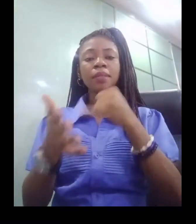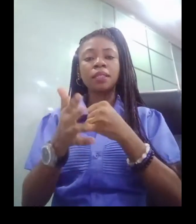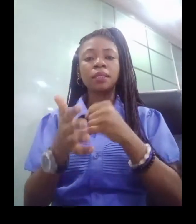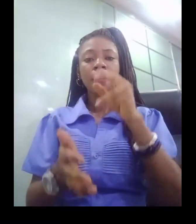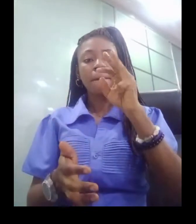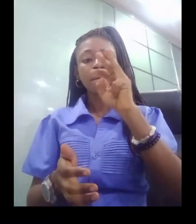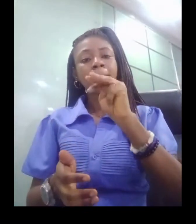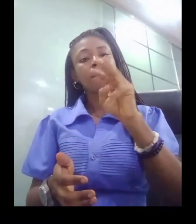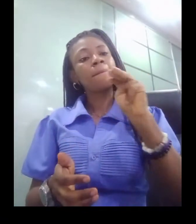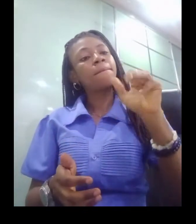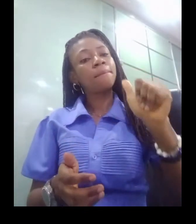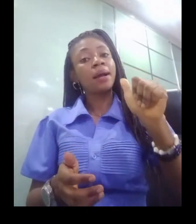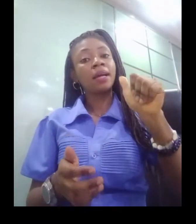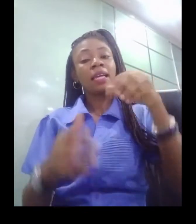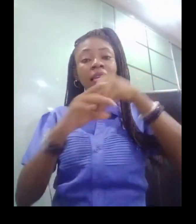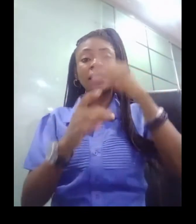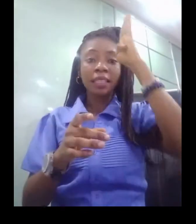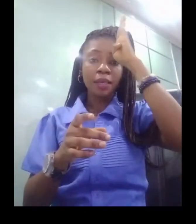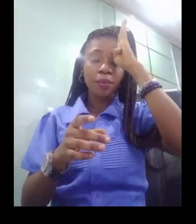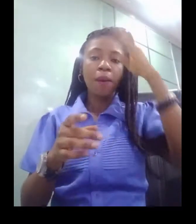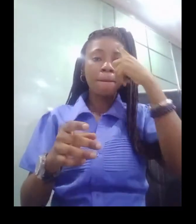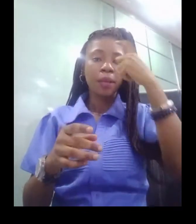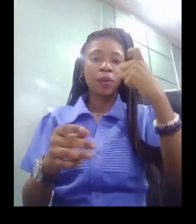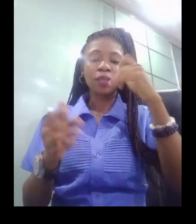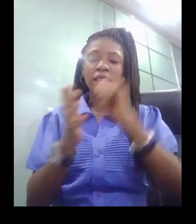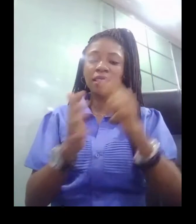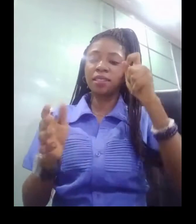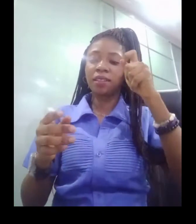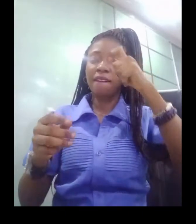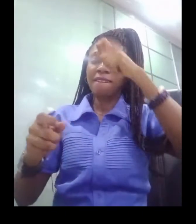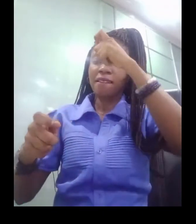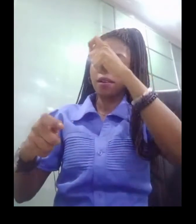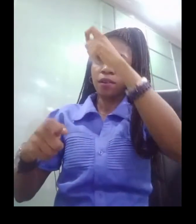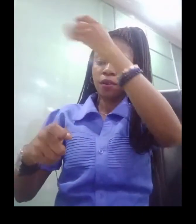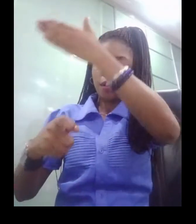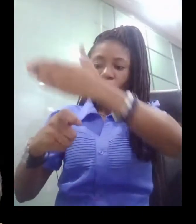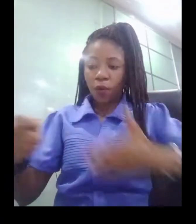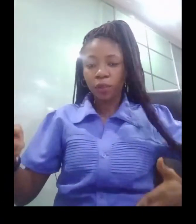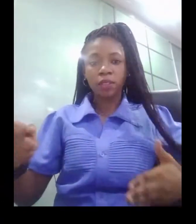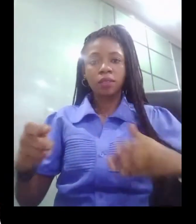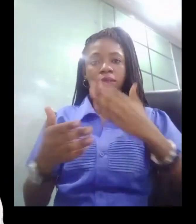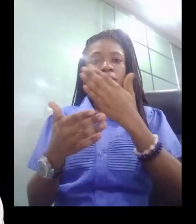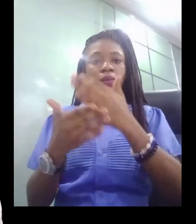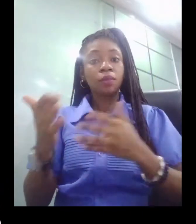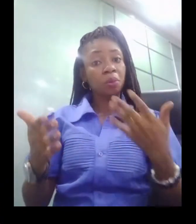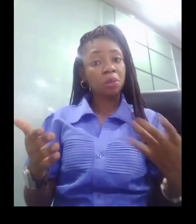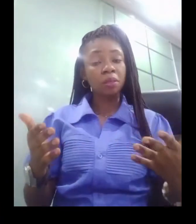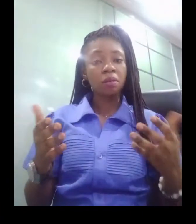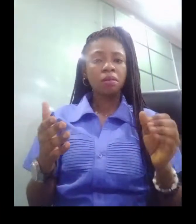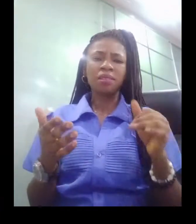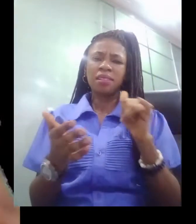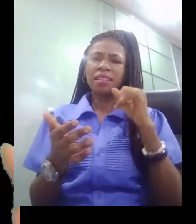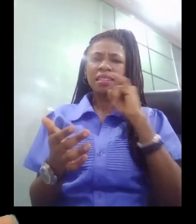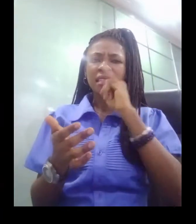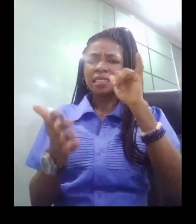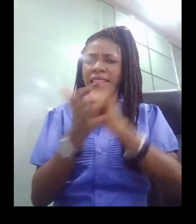cuts something? Or does it do that thing because it is called mma?